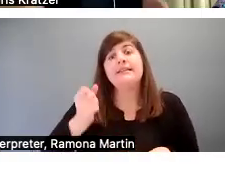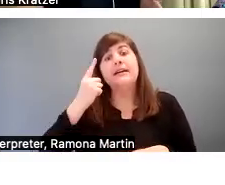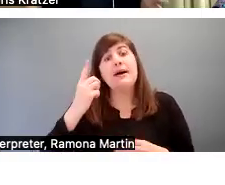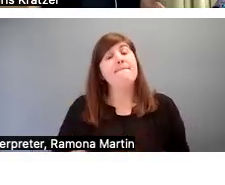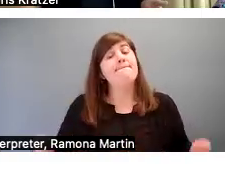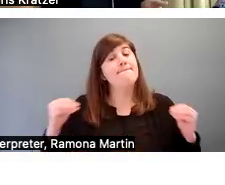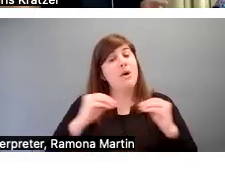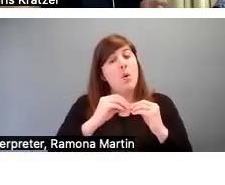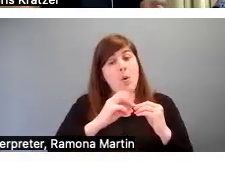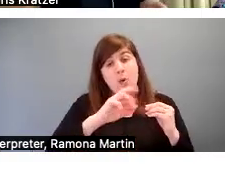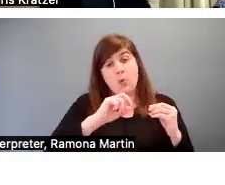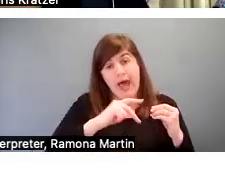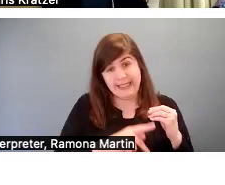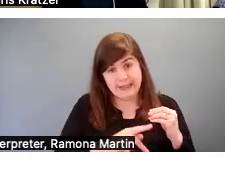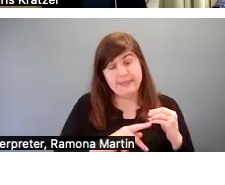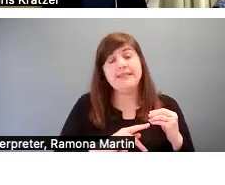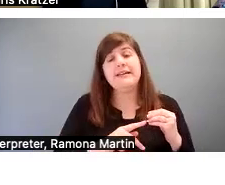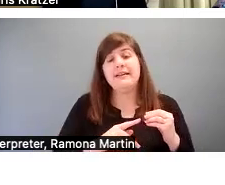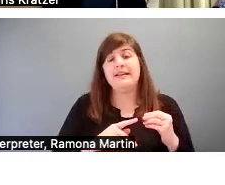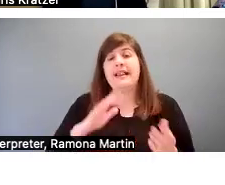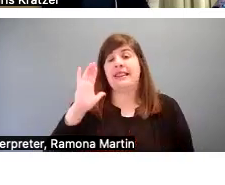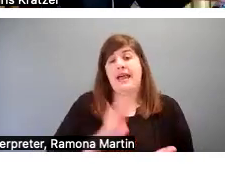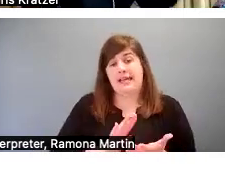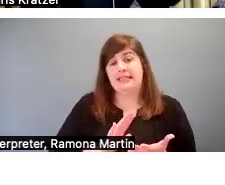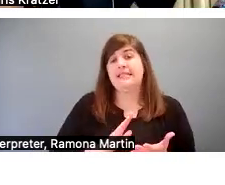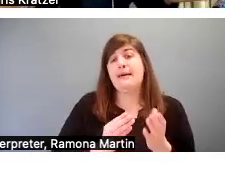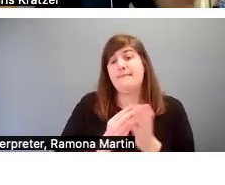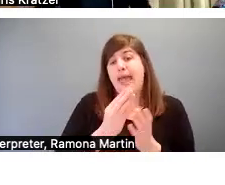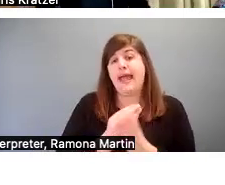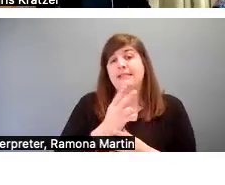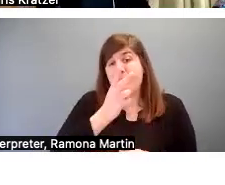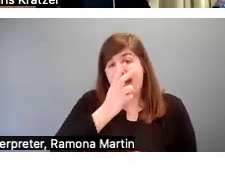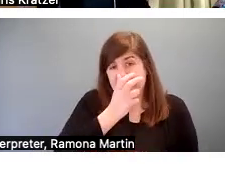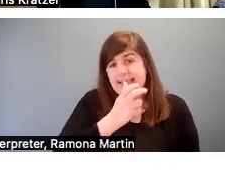are lots of wasps, there are fewer plant pests and more plants.